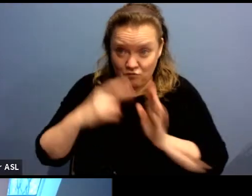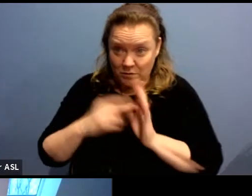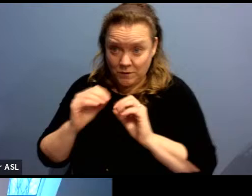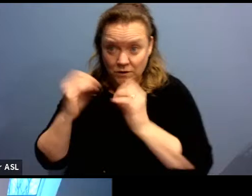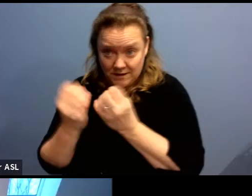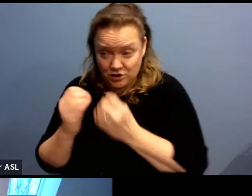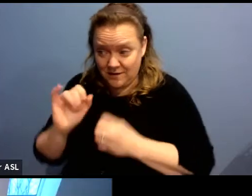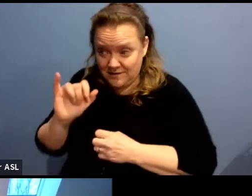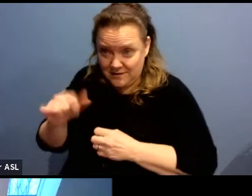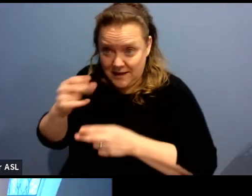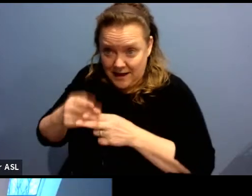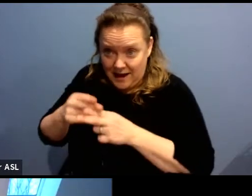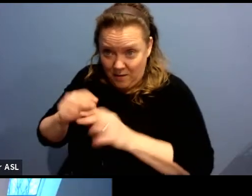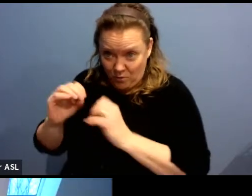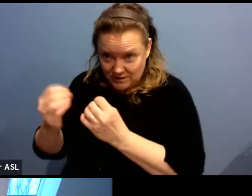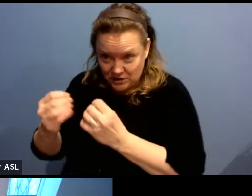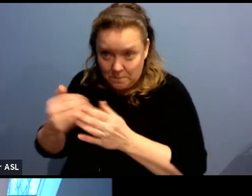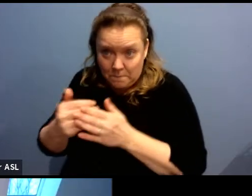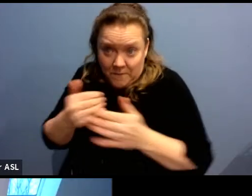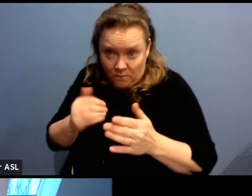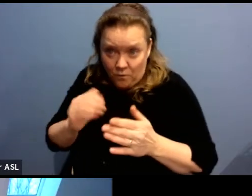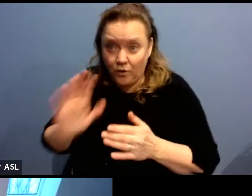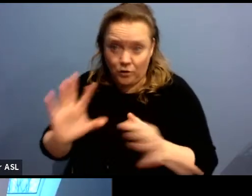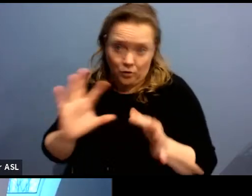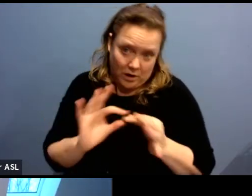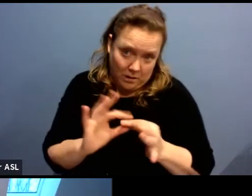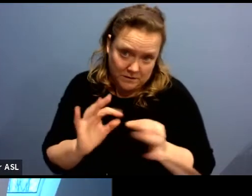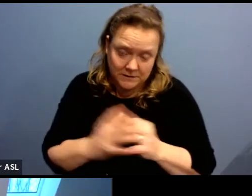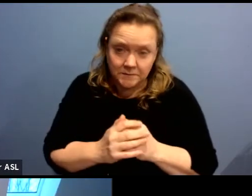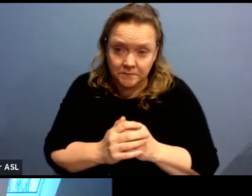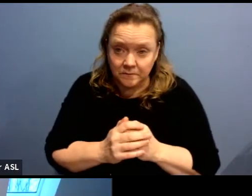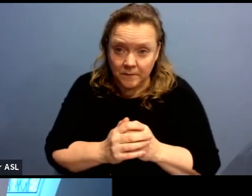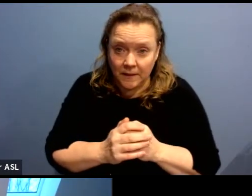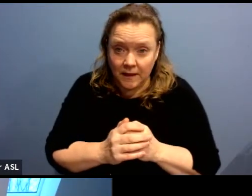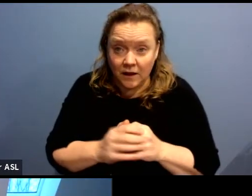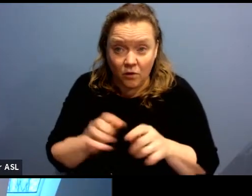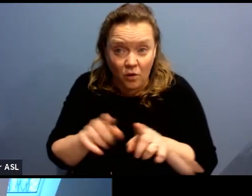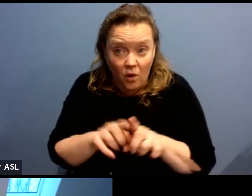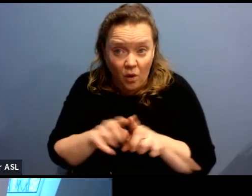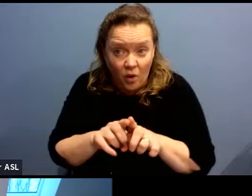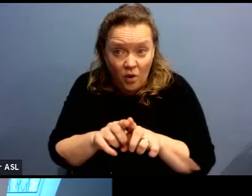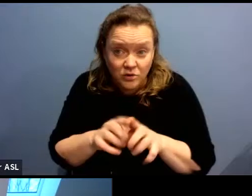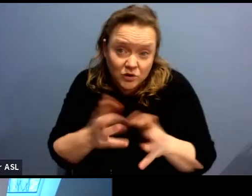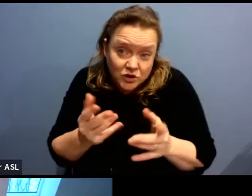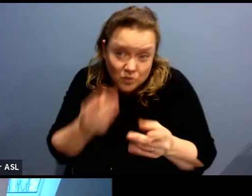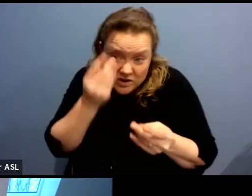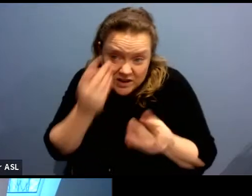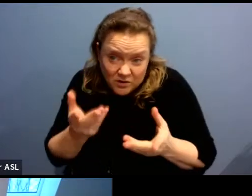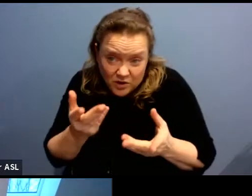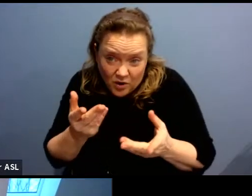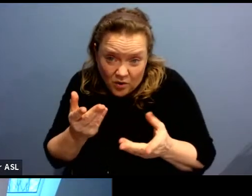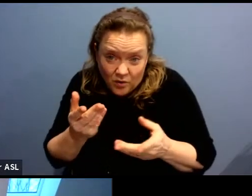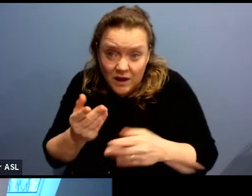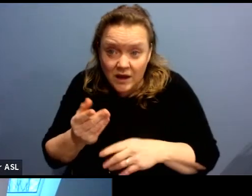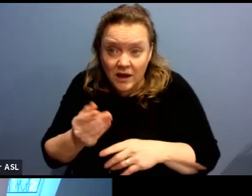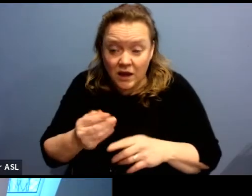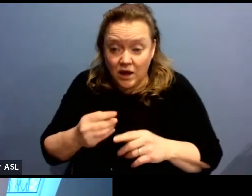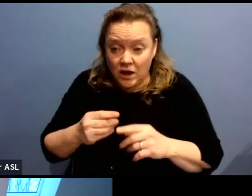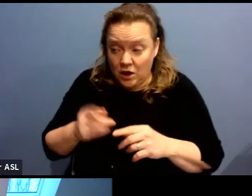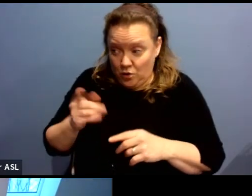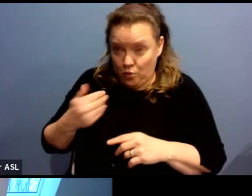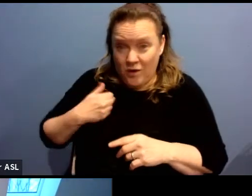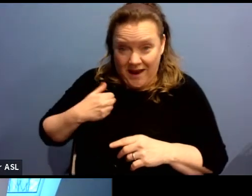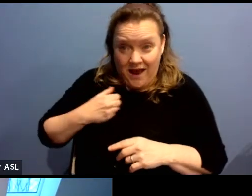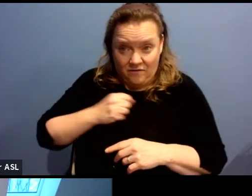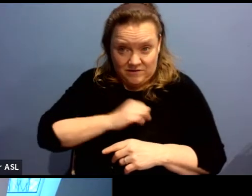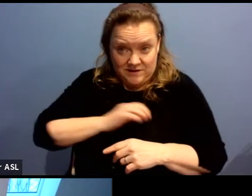represent before you speak. And as a friendly reminder, staff will unmute the speakers one by